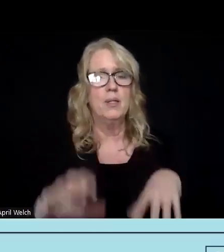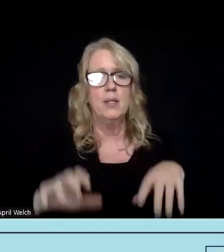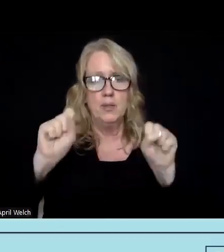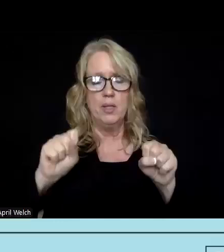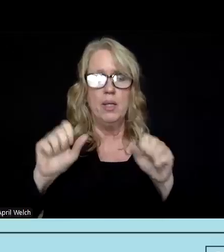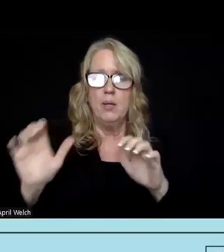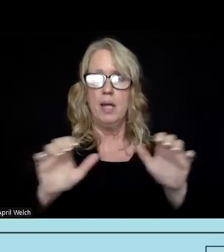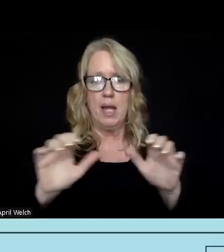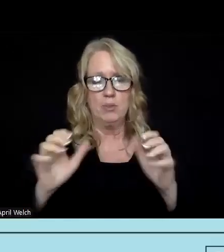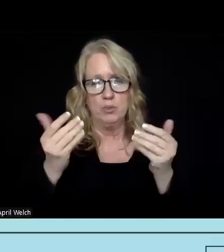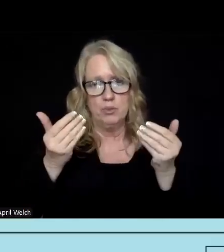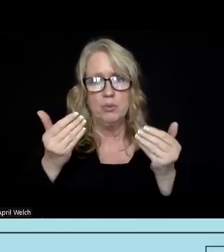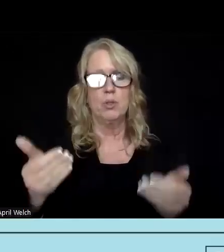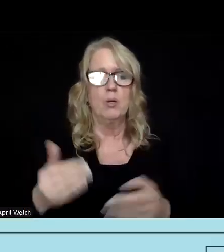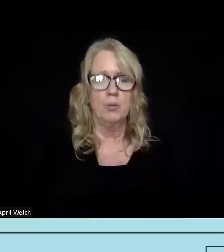get it.